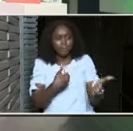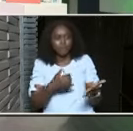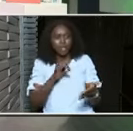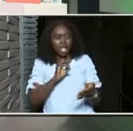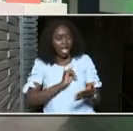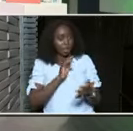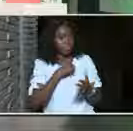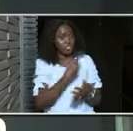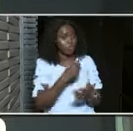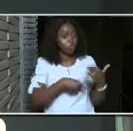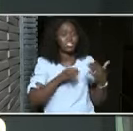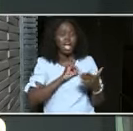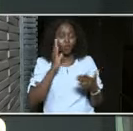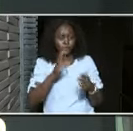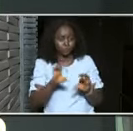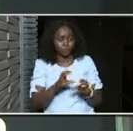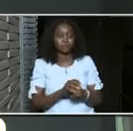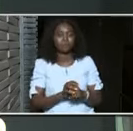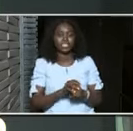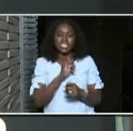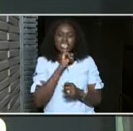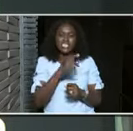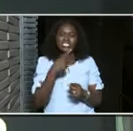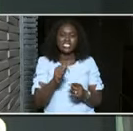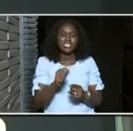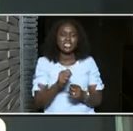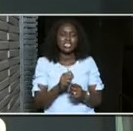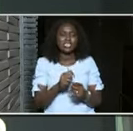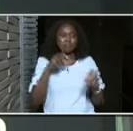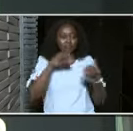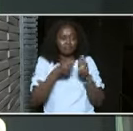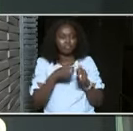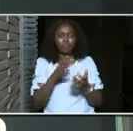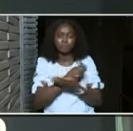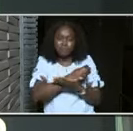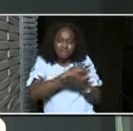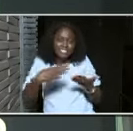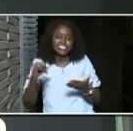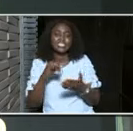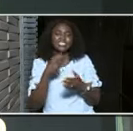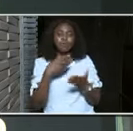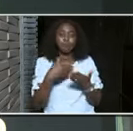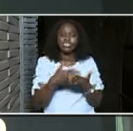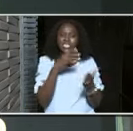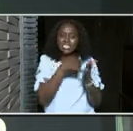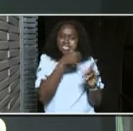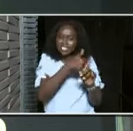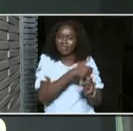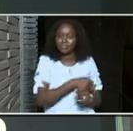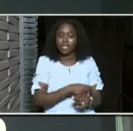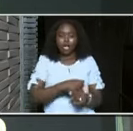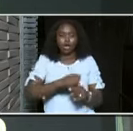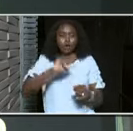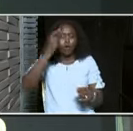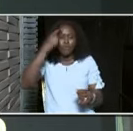should do, is the issue of spending the money itself. Right. Government must